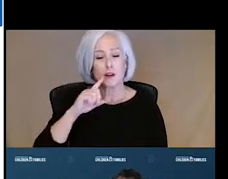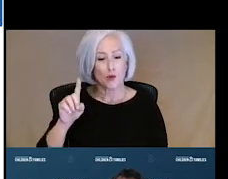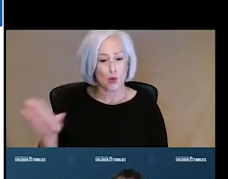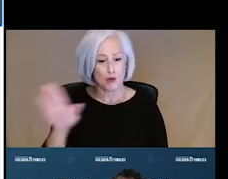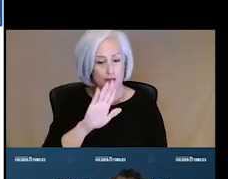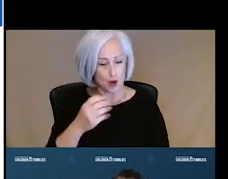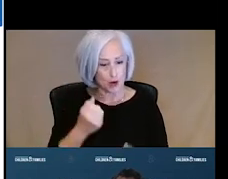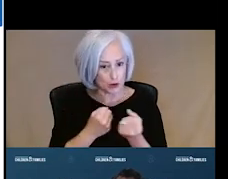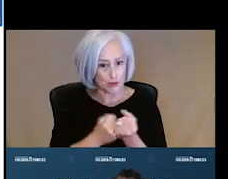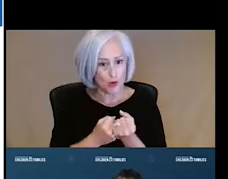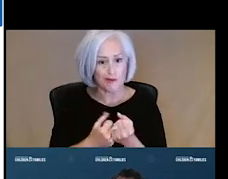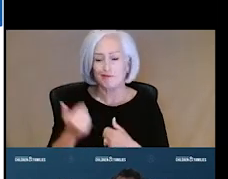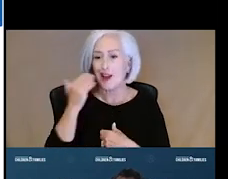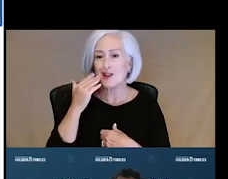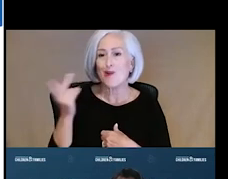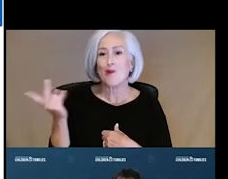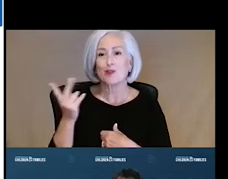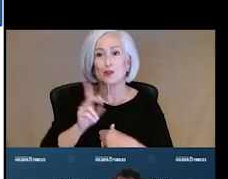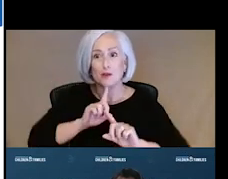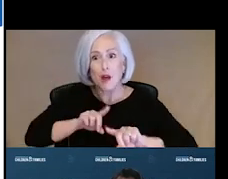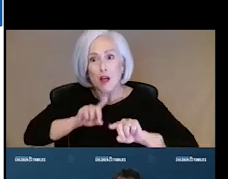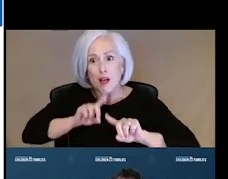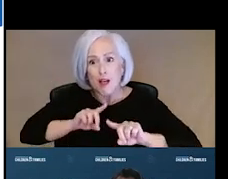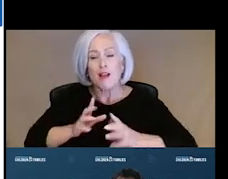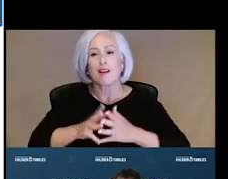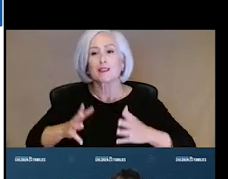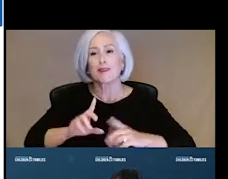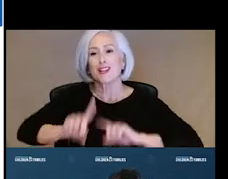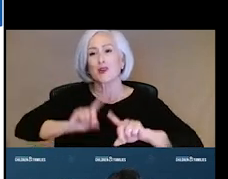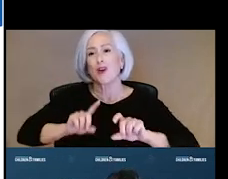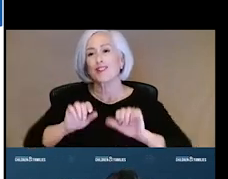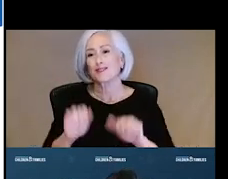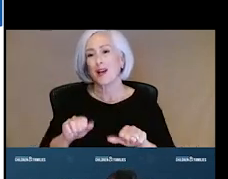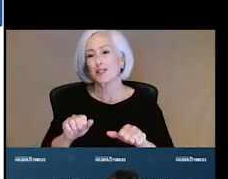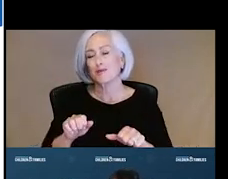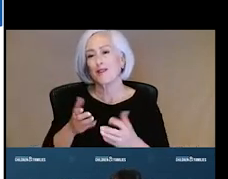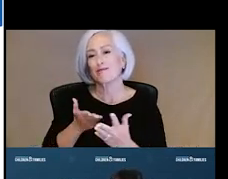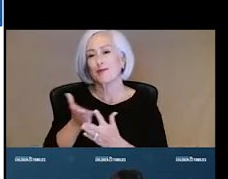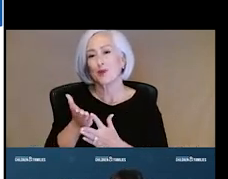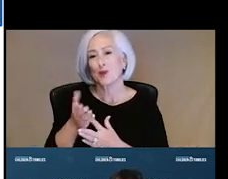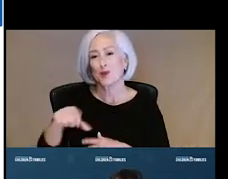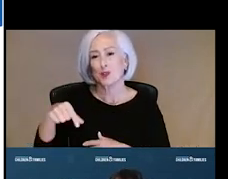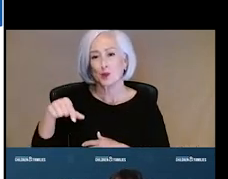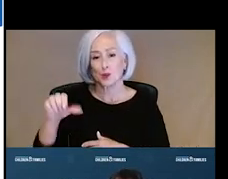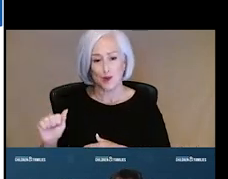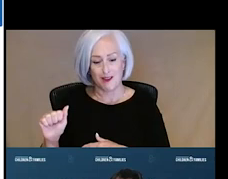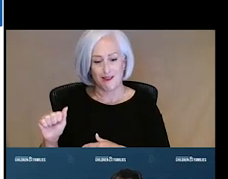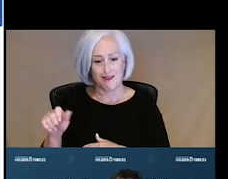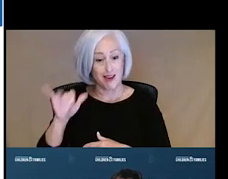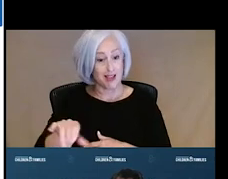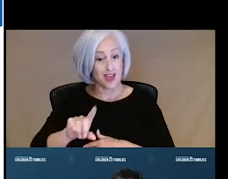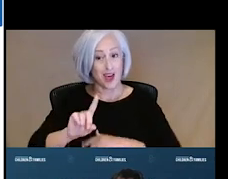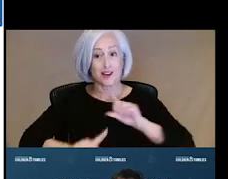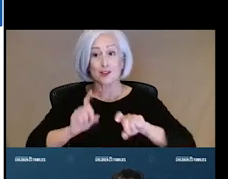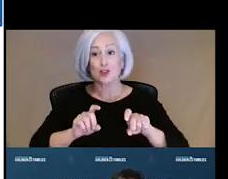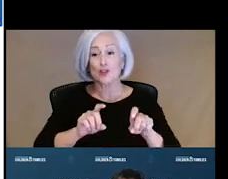as many questions as they could in the Q&A. So big, big thank you and shout out to OGM. I'm going to pop the survey here one more